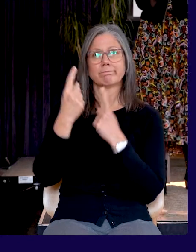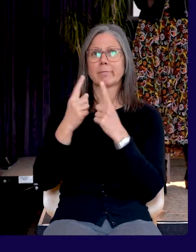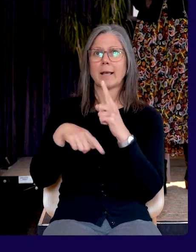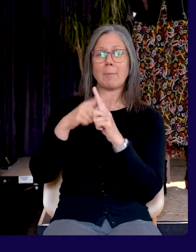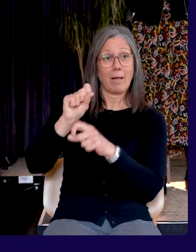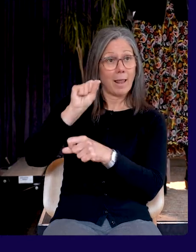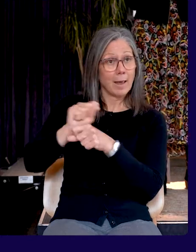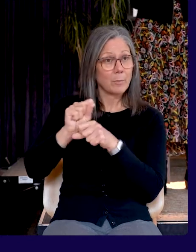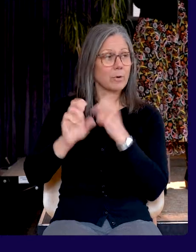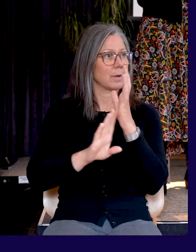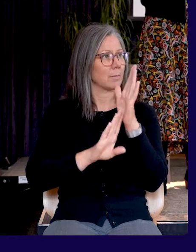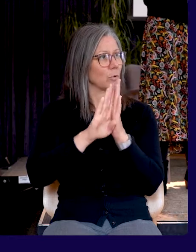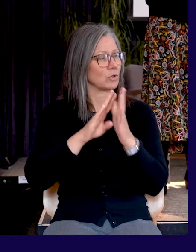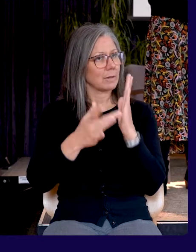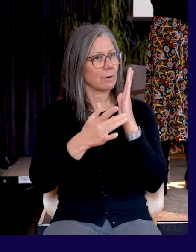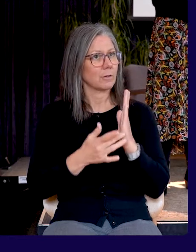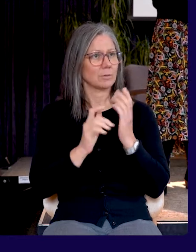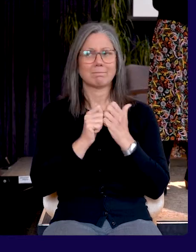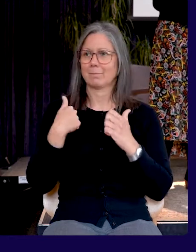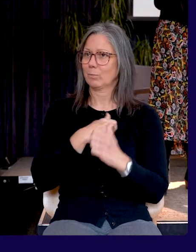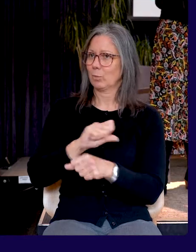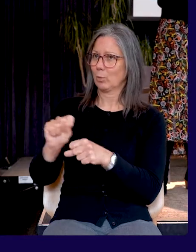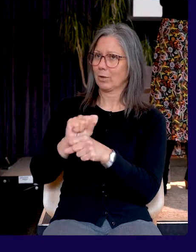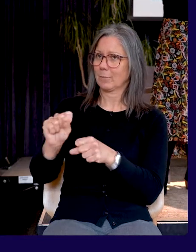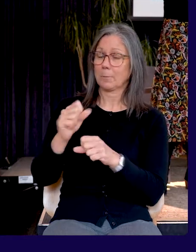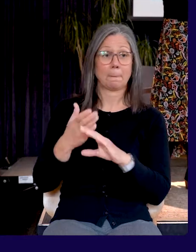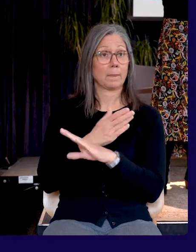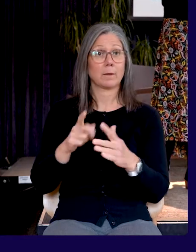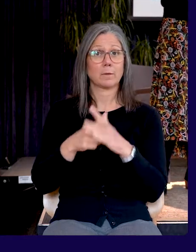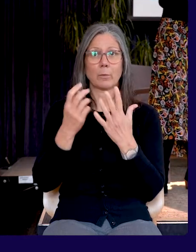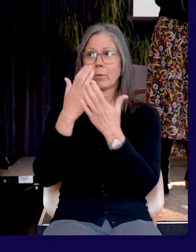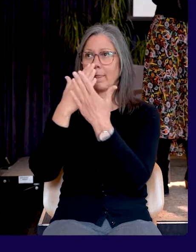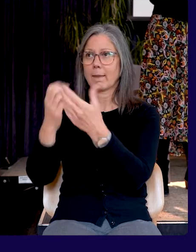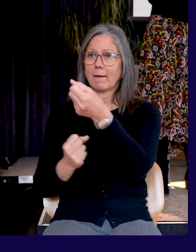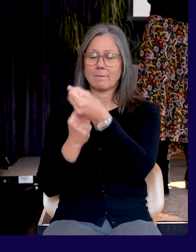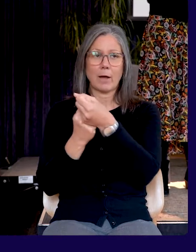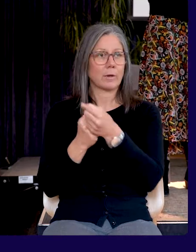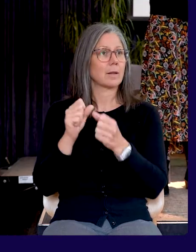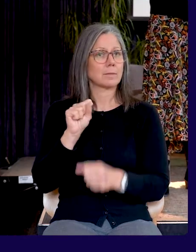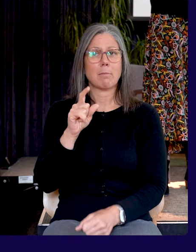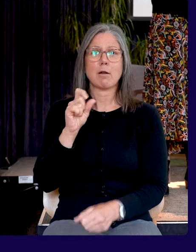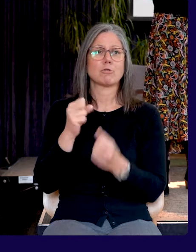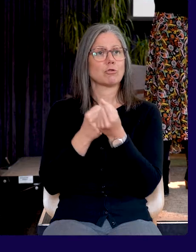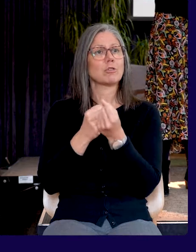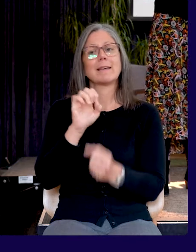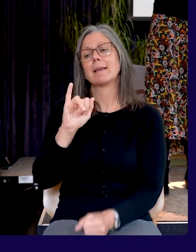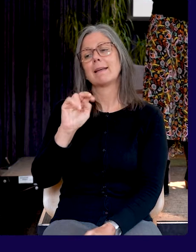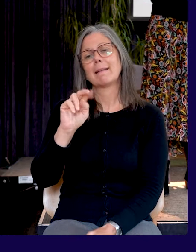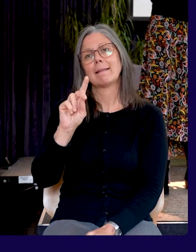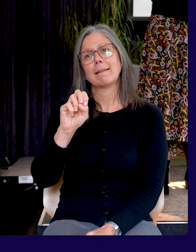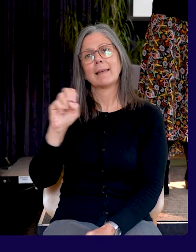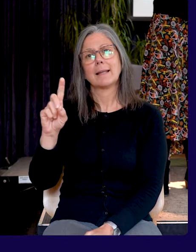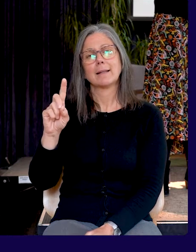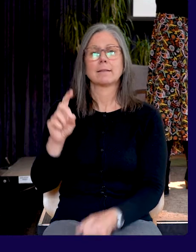labor, emerging technologies, and the way we work. Before we begin, I'd like to thank our founding sponsor, Indeed, our supporting